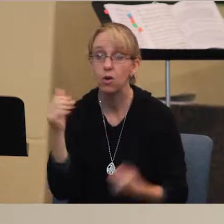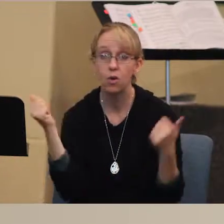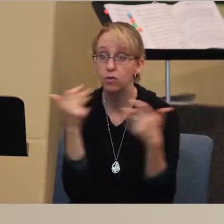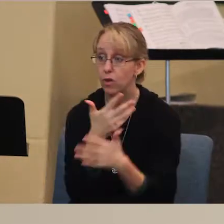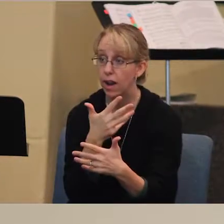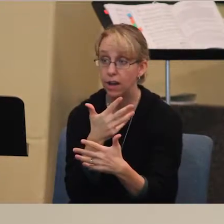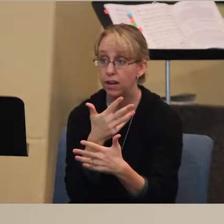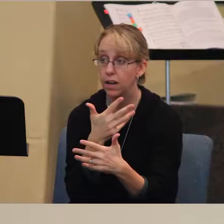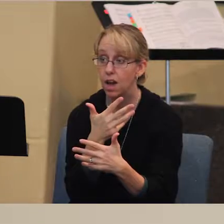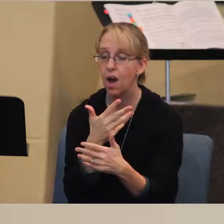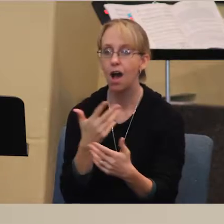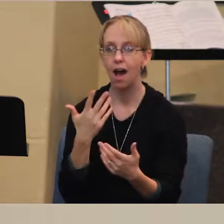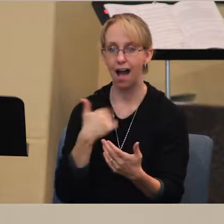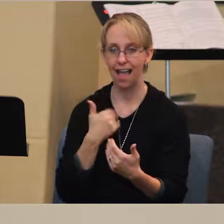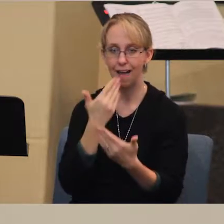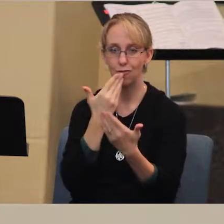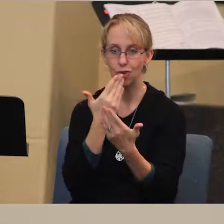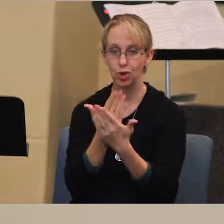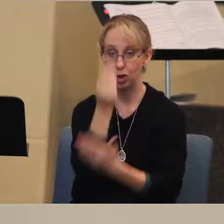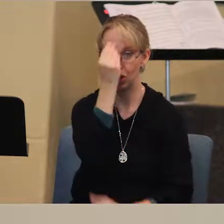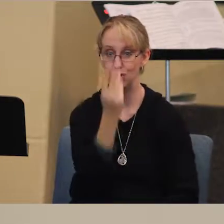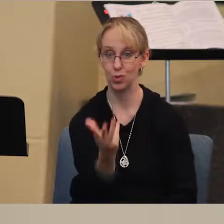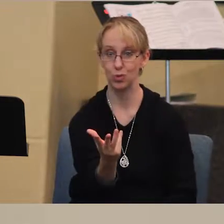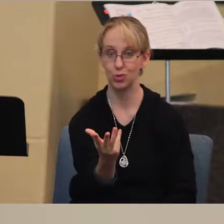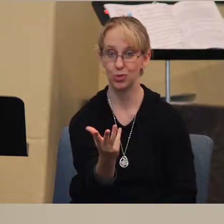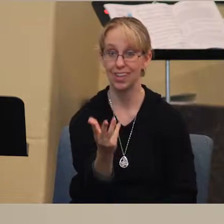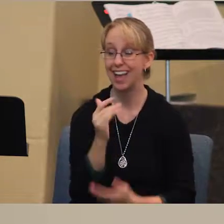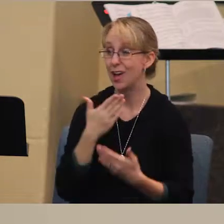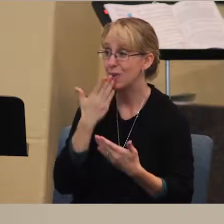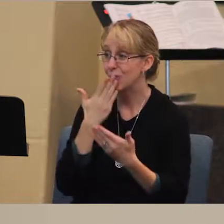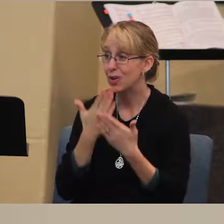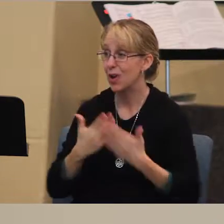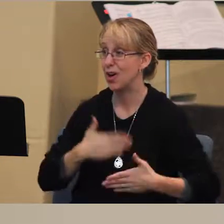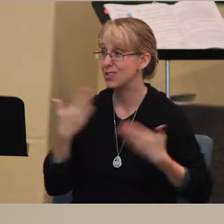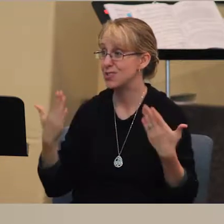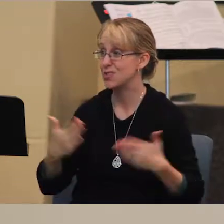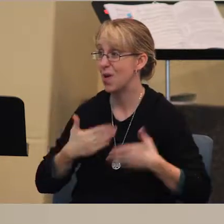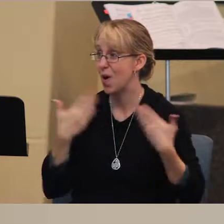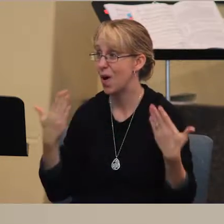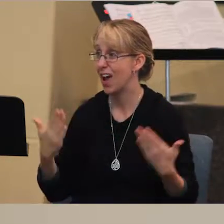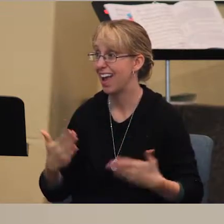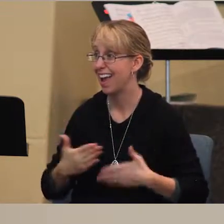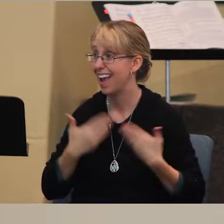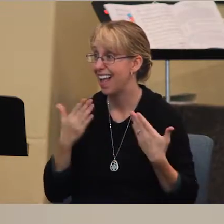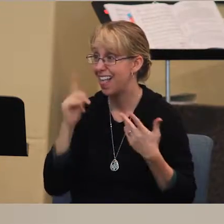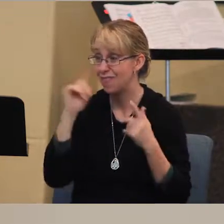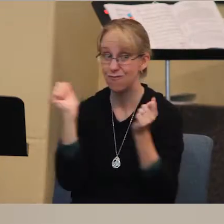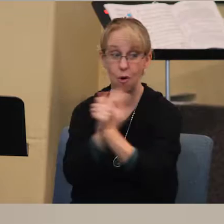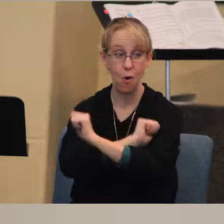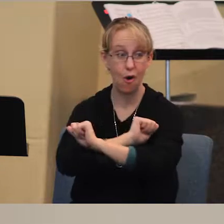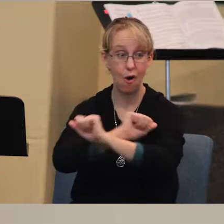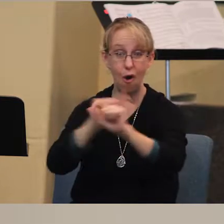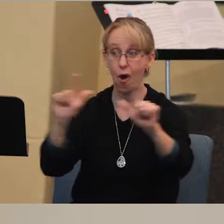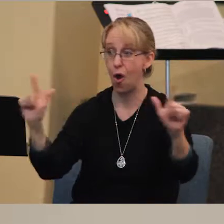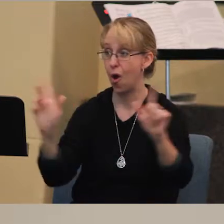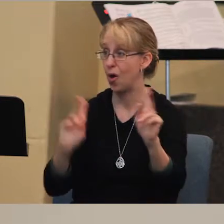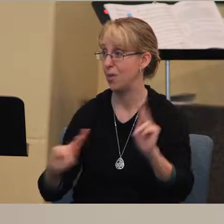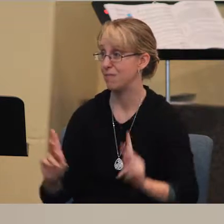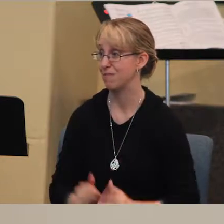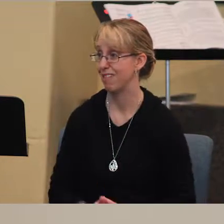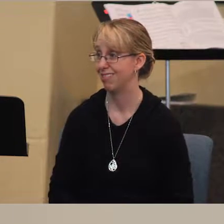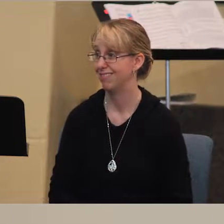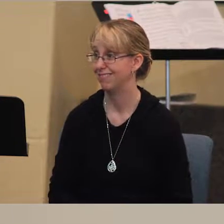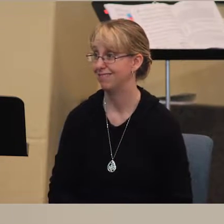behold, I bring you good news of great joy, which will be for all the